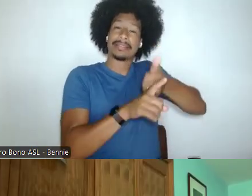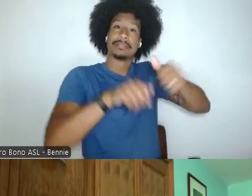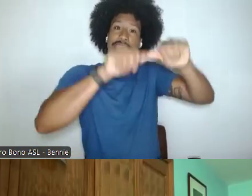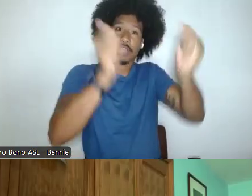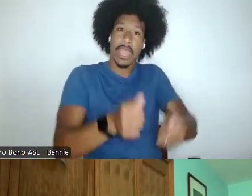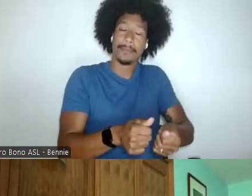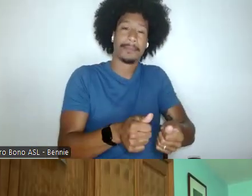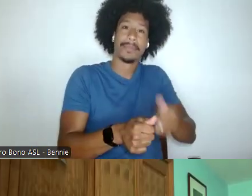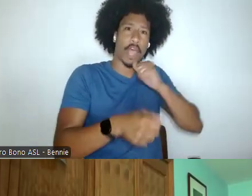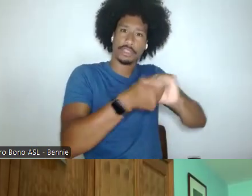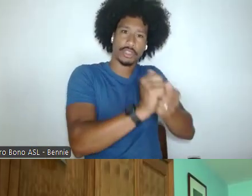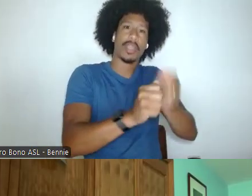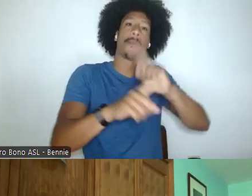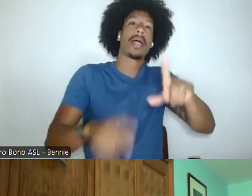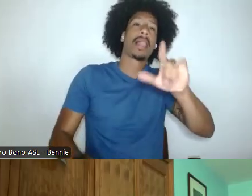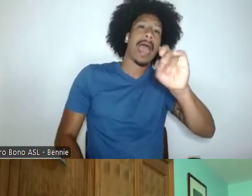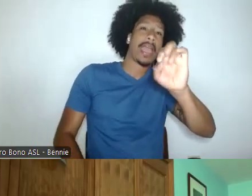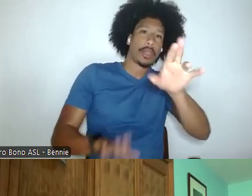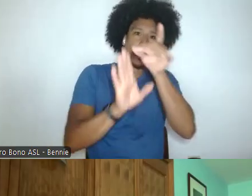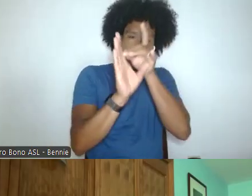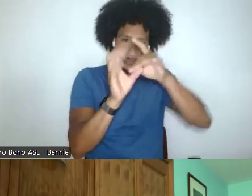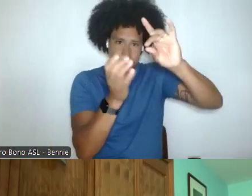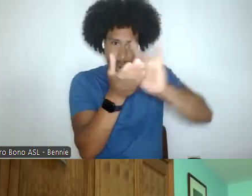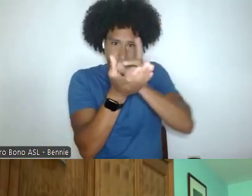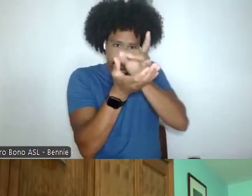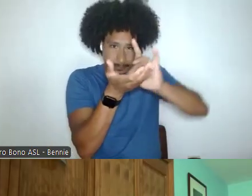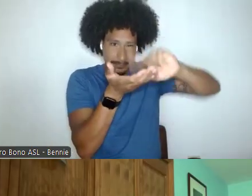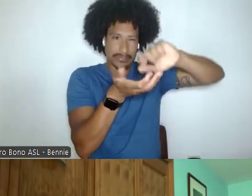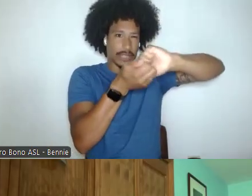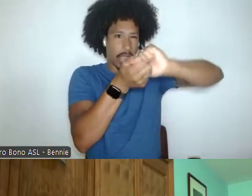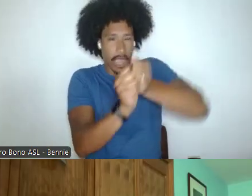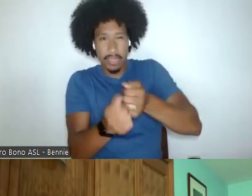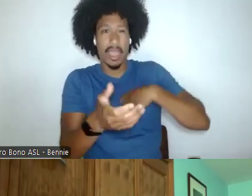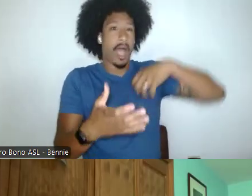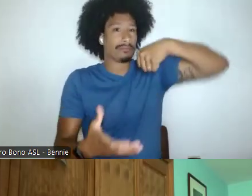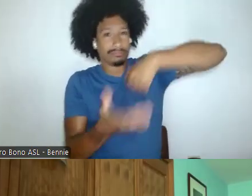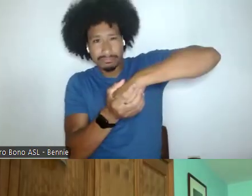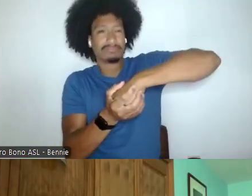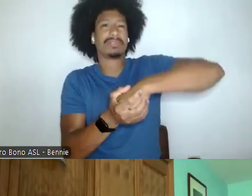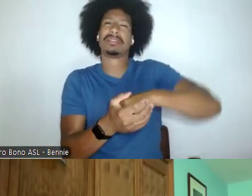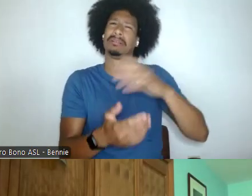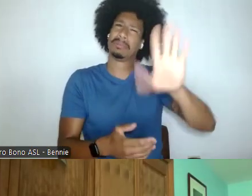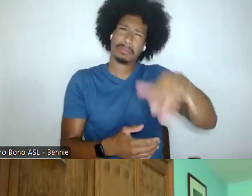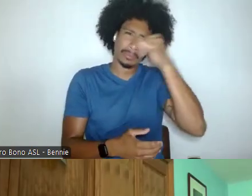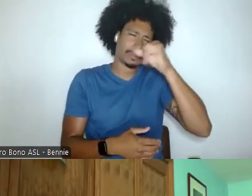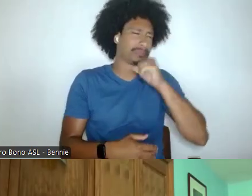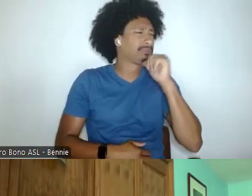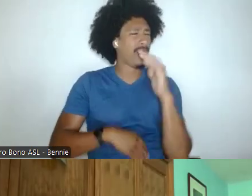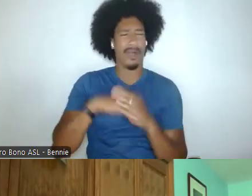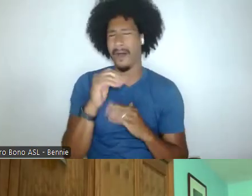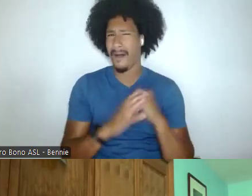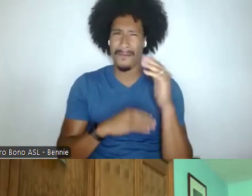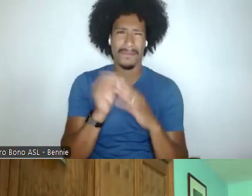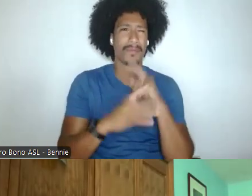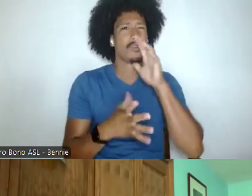over time. So I got a new one. I'm wearing the new one. It is uncomfortable to walk. It is so squeezy. I had